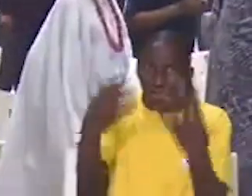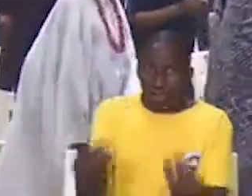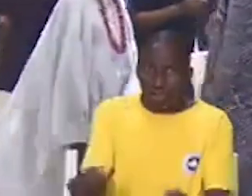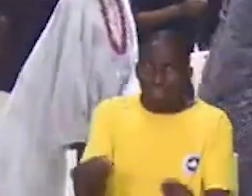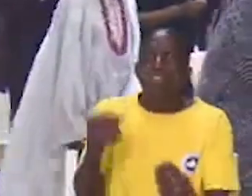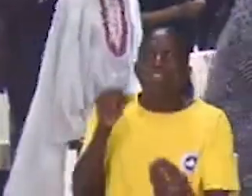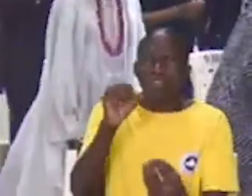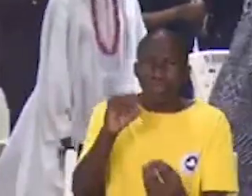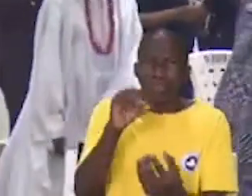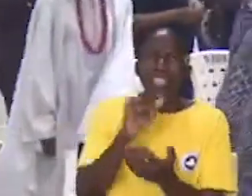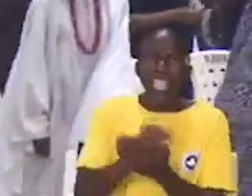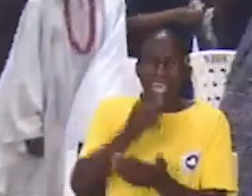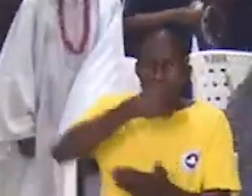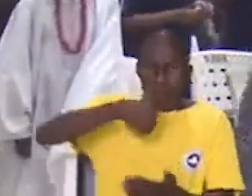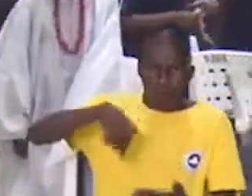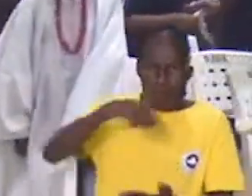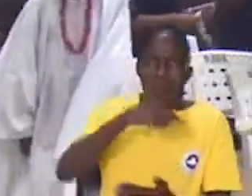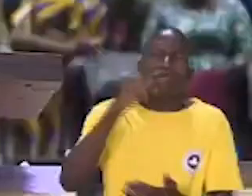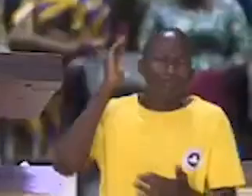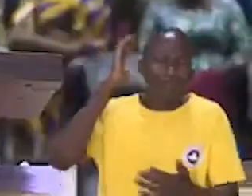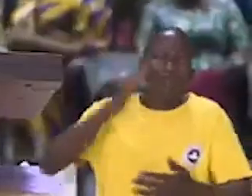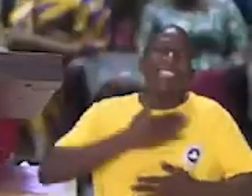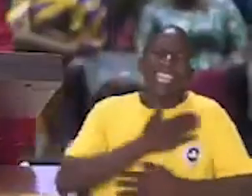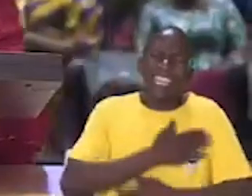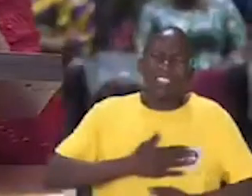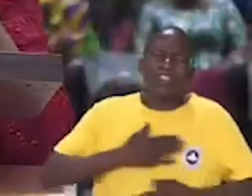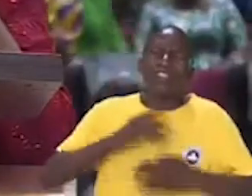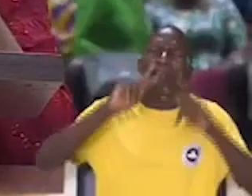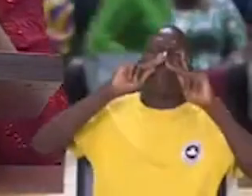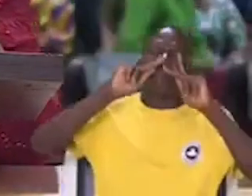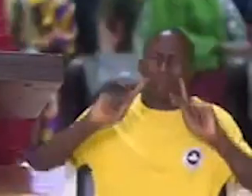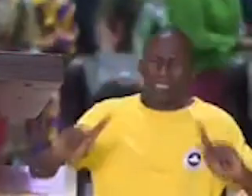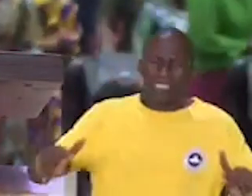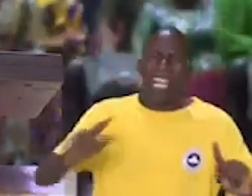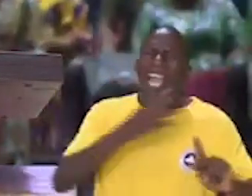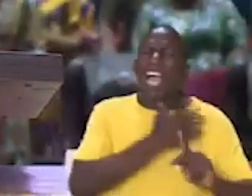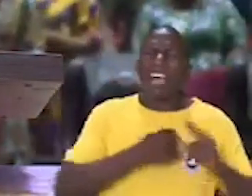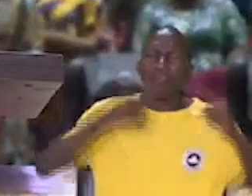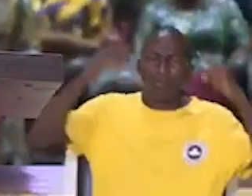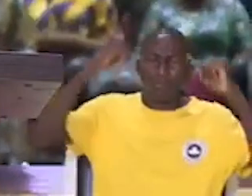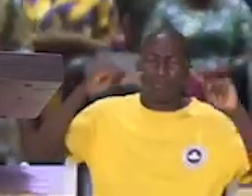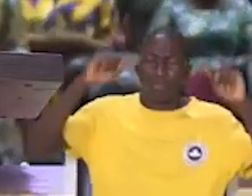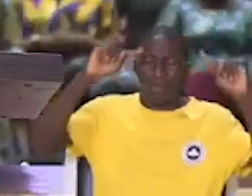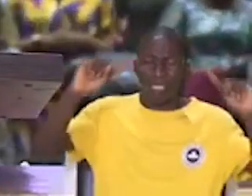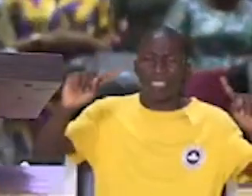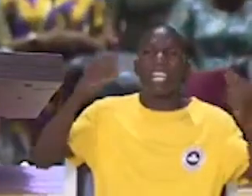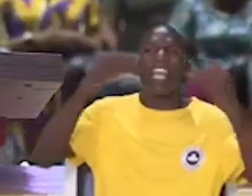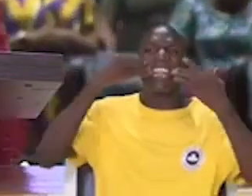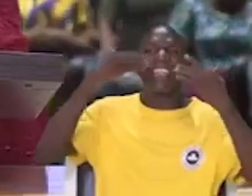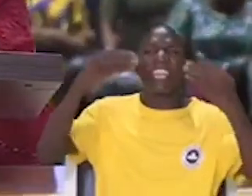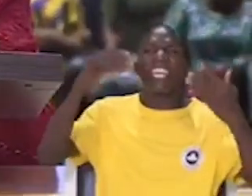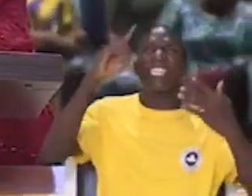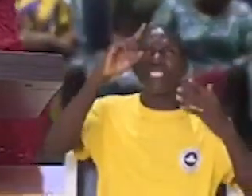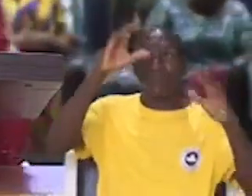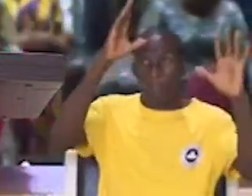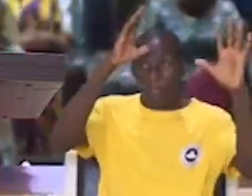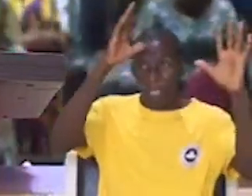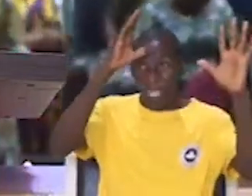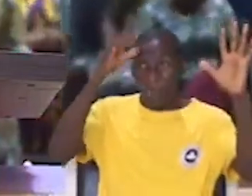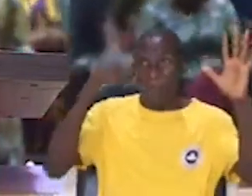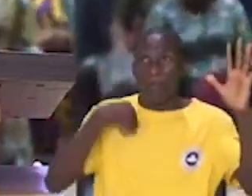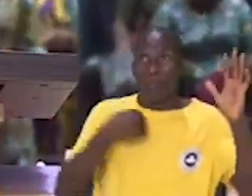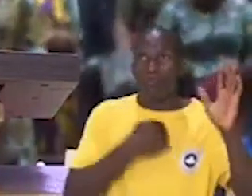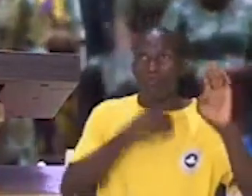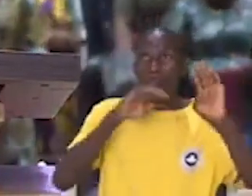will enjoy peace and prosperity. Thank you, our Father. We give you glory and praise.